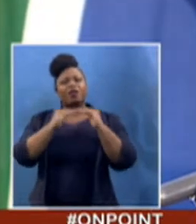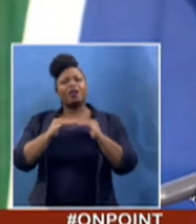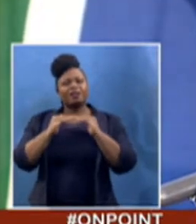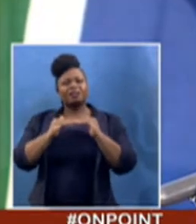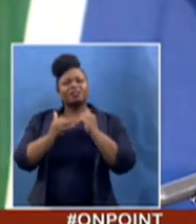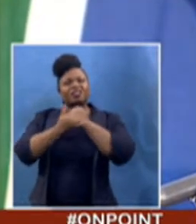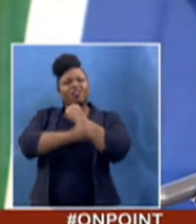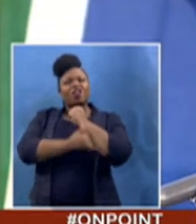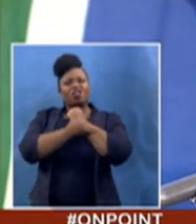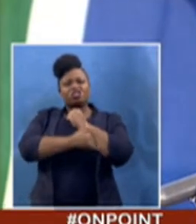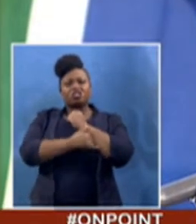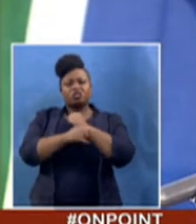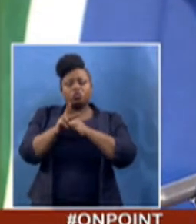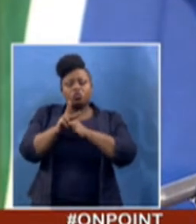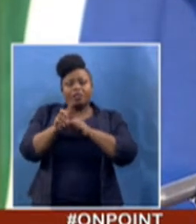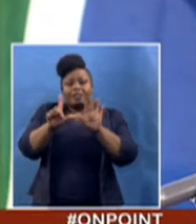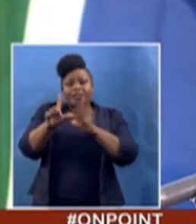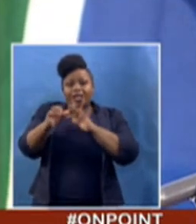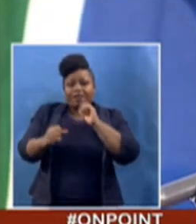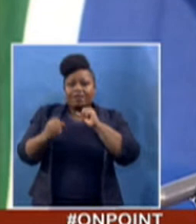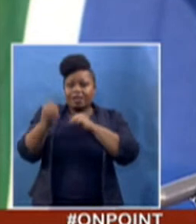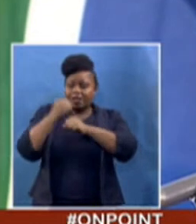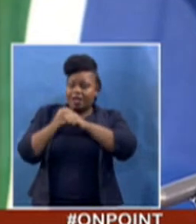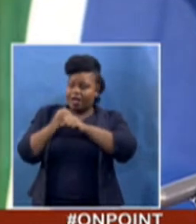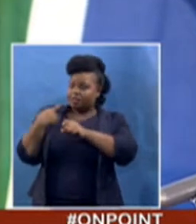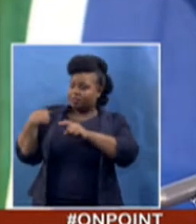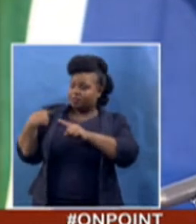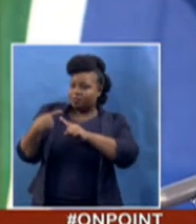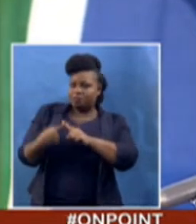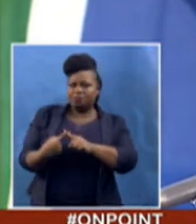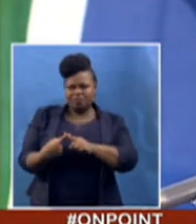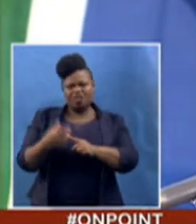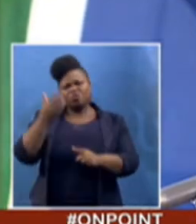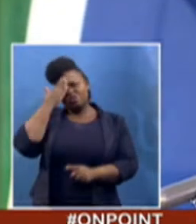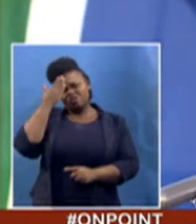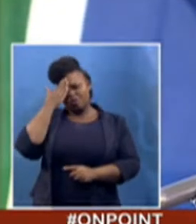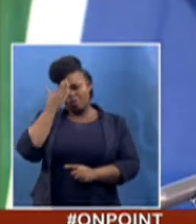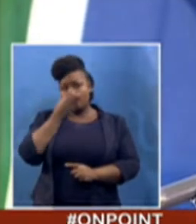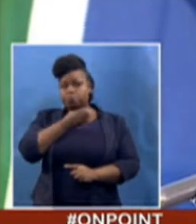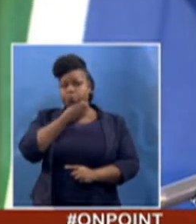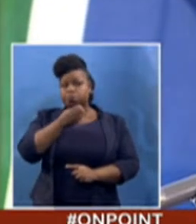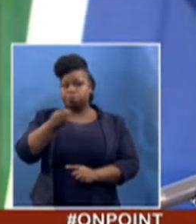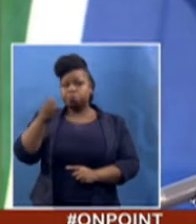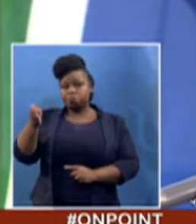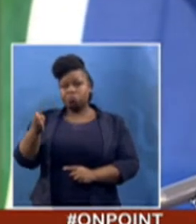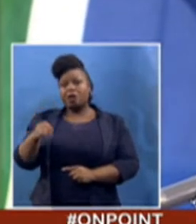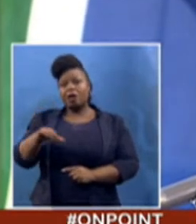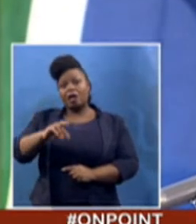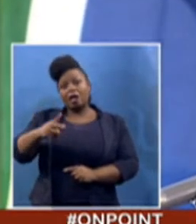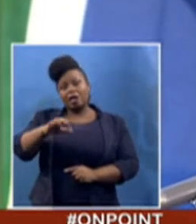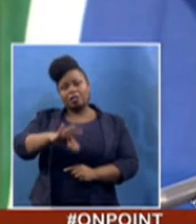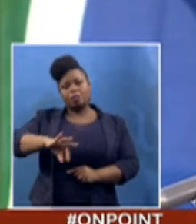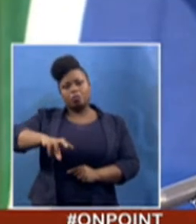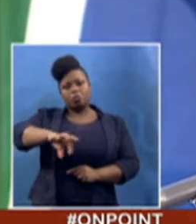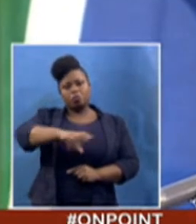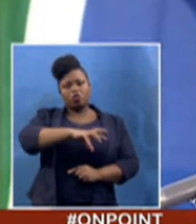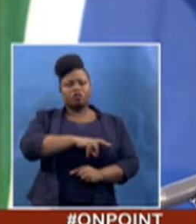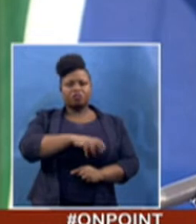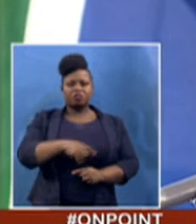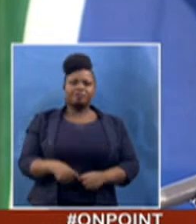past 27 years, we know that across many parts of our country, the promise